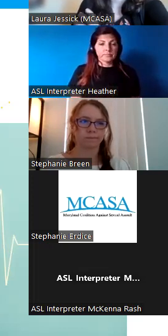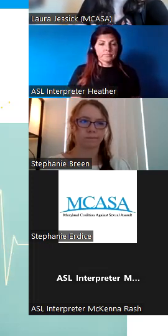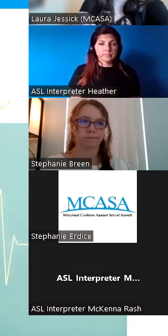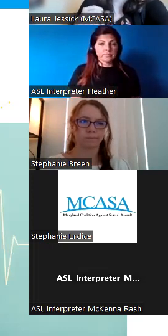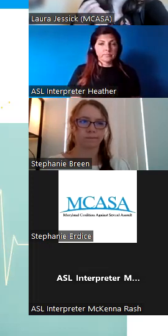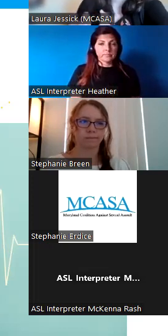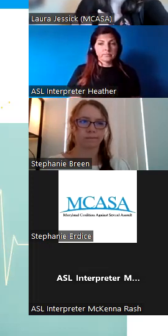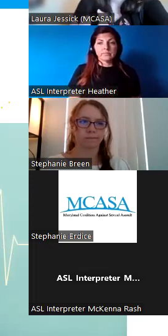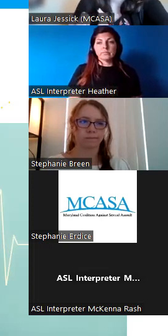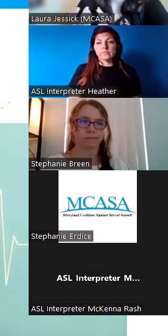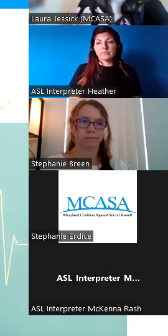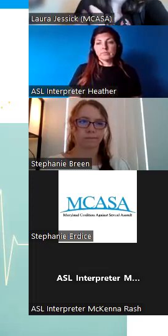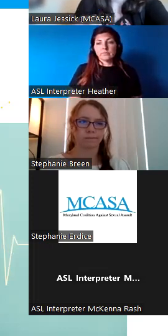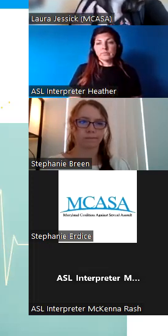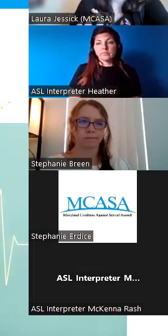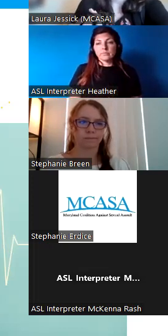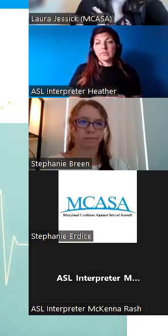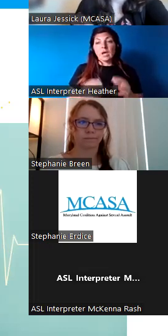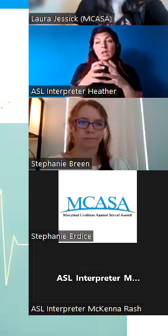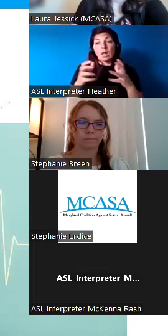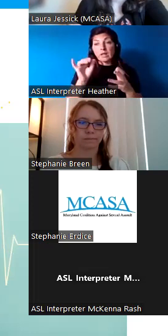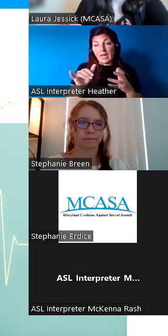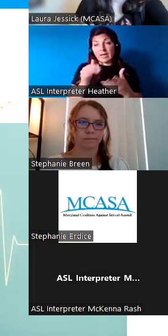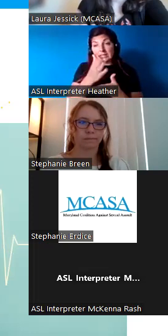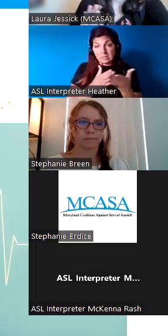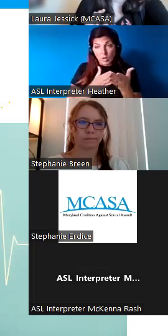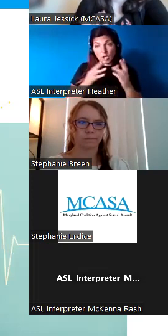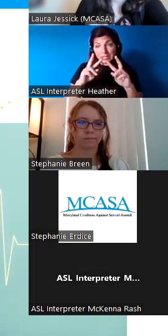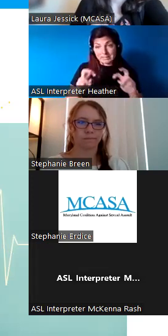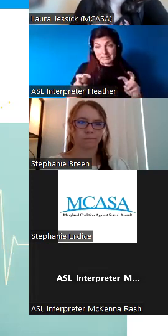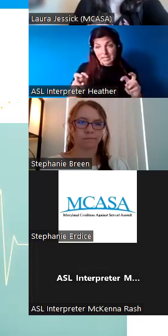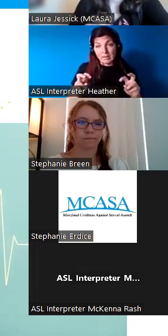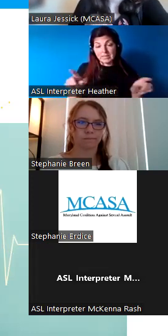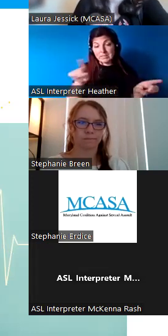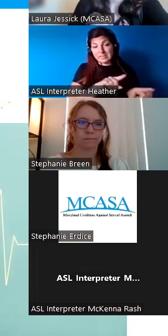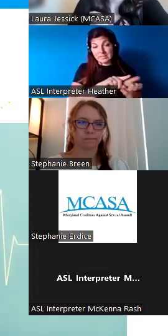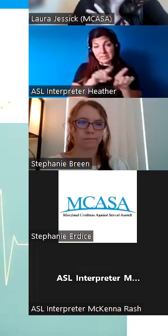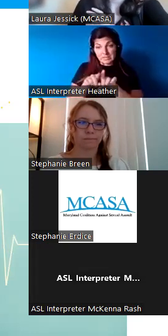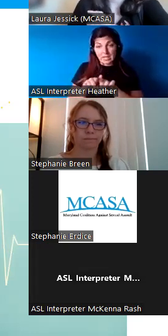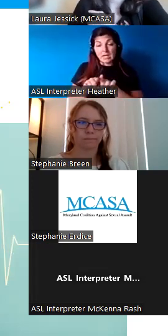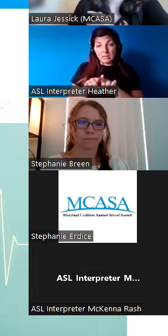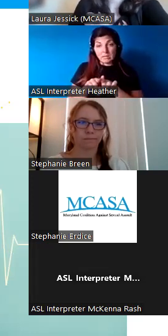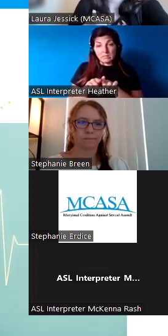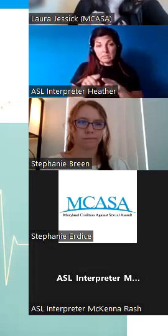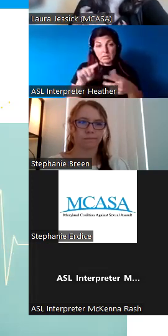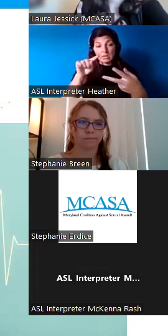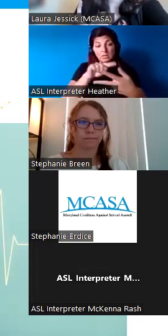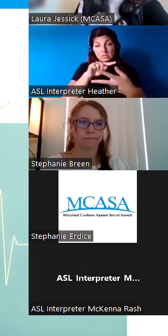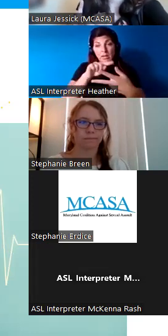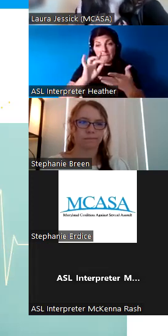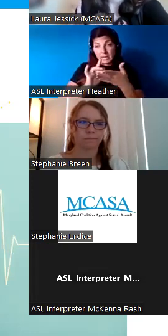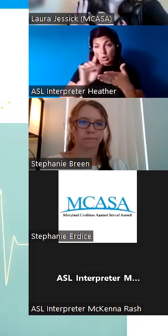A lot of this part of this exam is the same as I noted during the medical only exam. So an individual